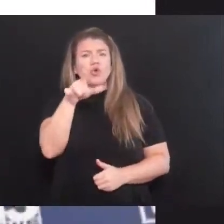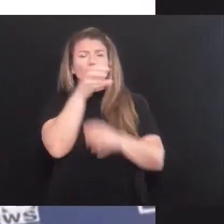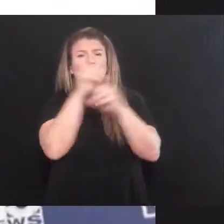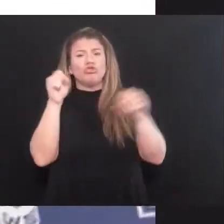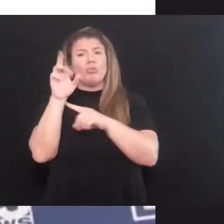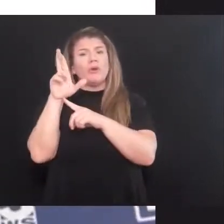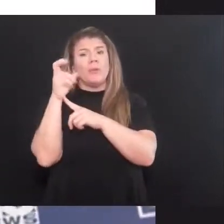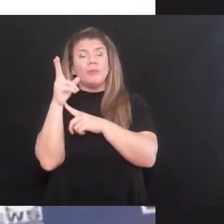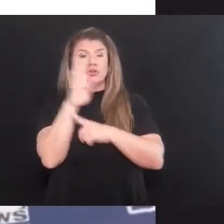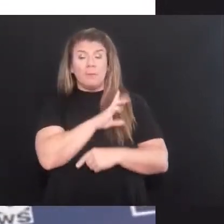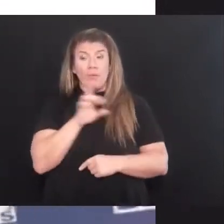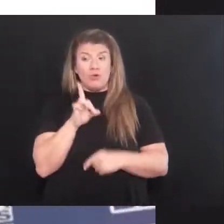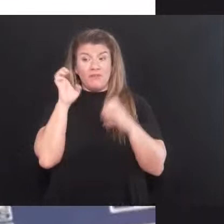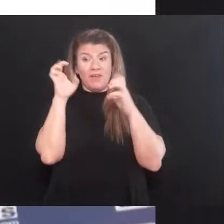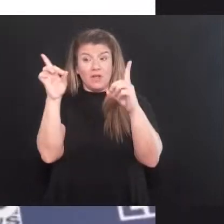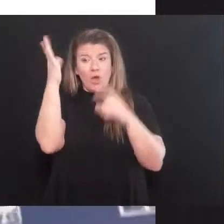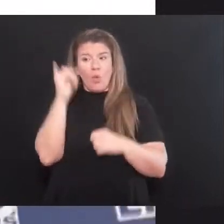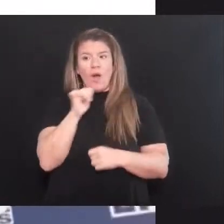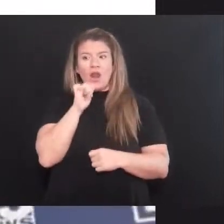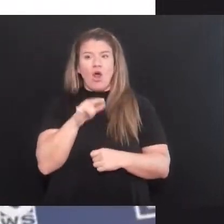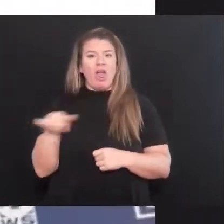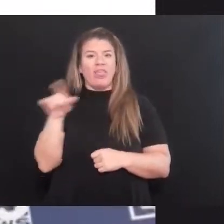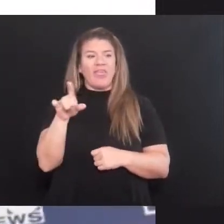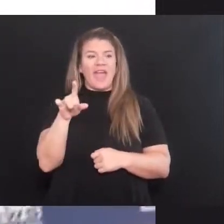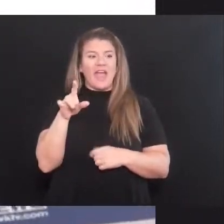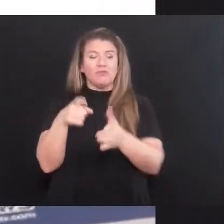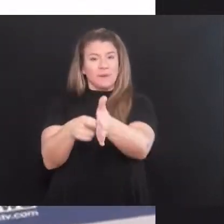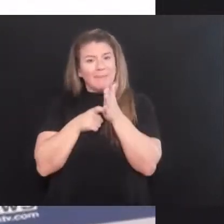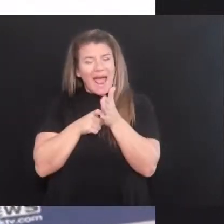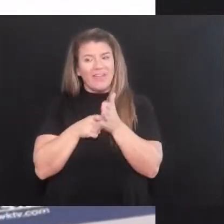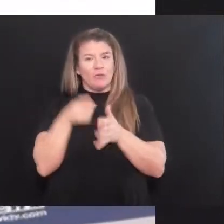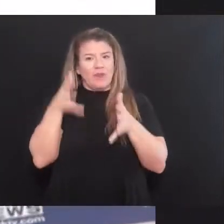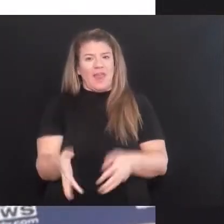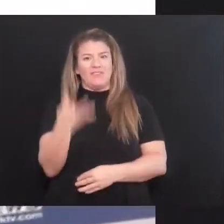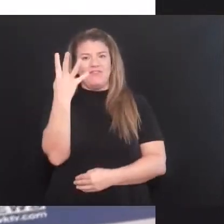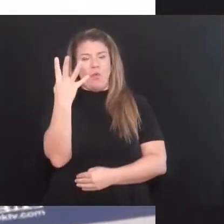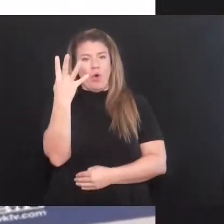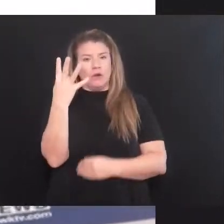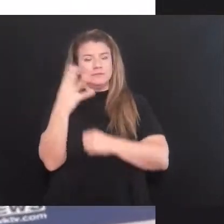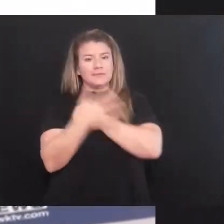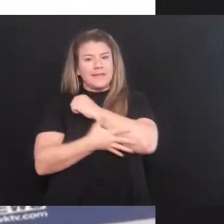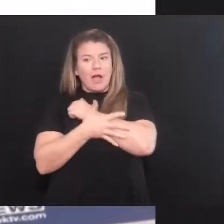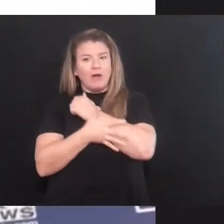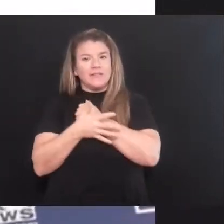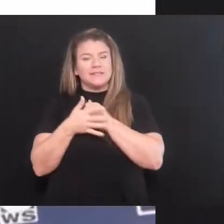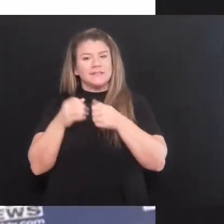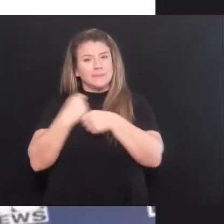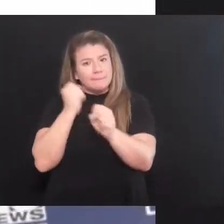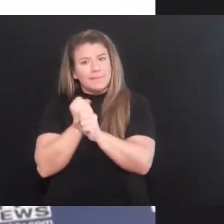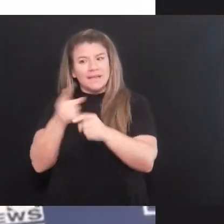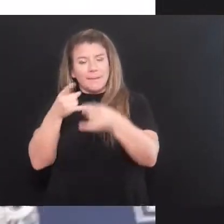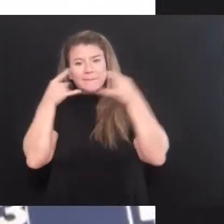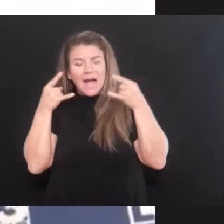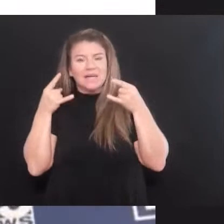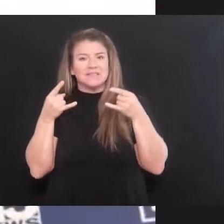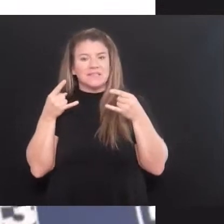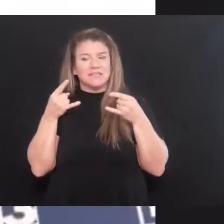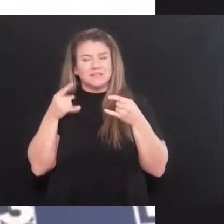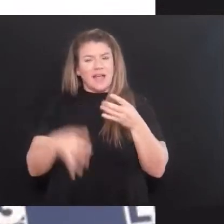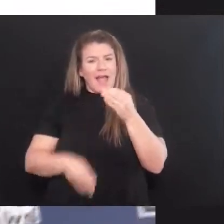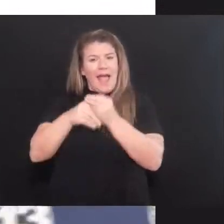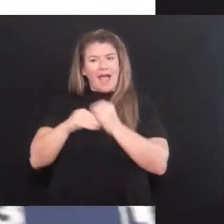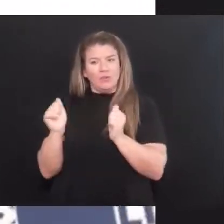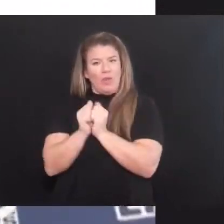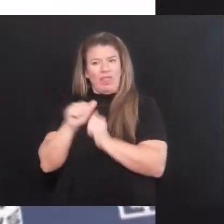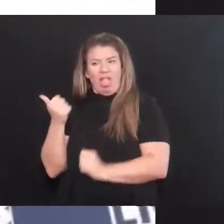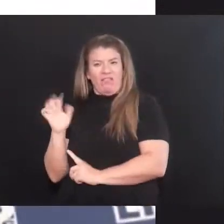or the Board of Education simply order those 4 counties that are dragging their feet to just have the mask mandate that all other 51 counties